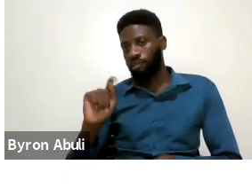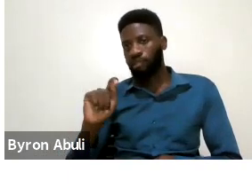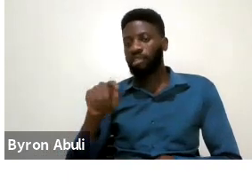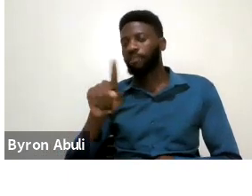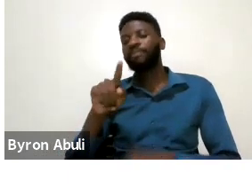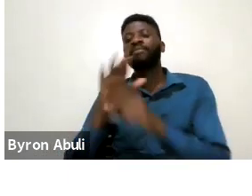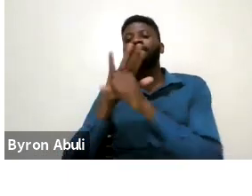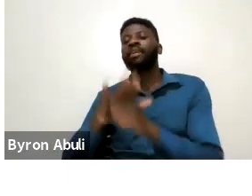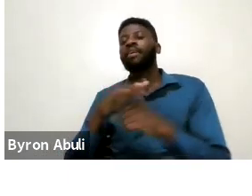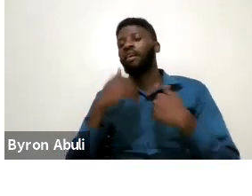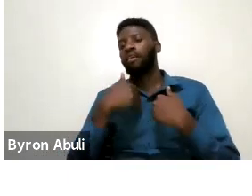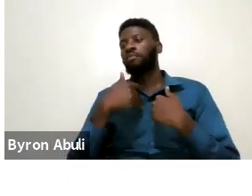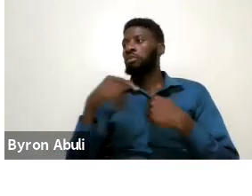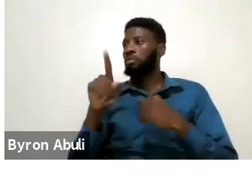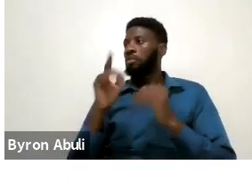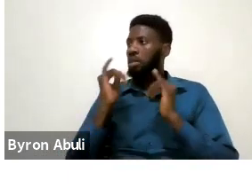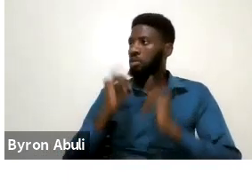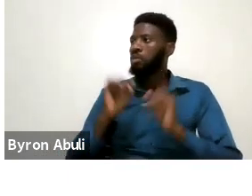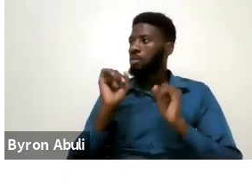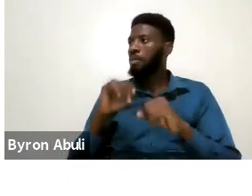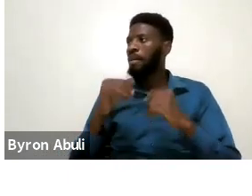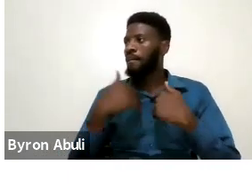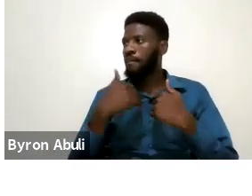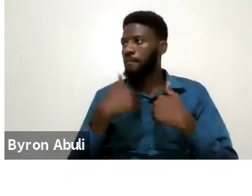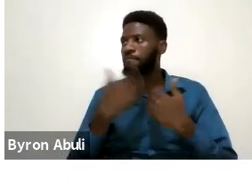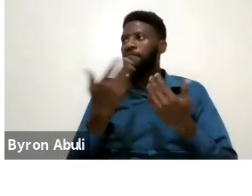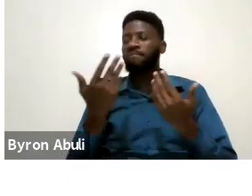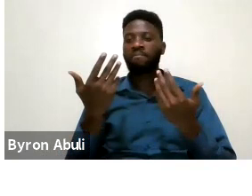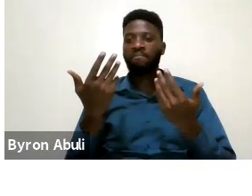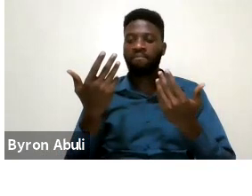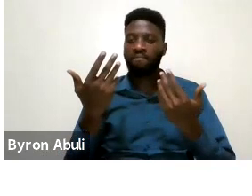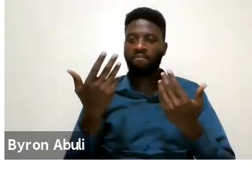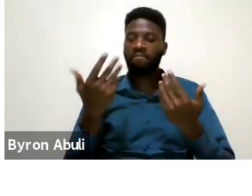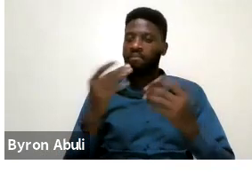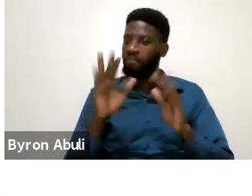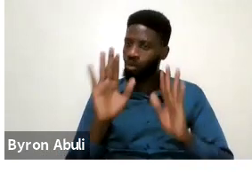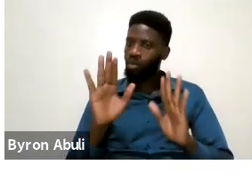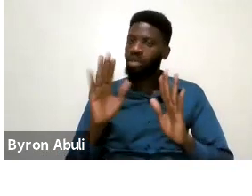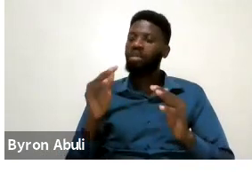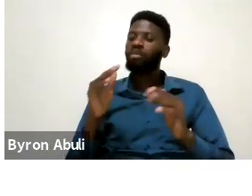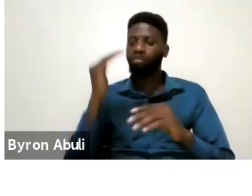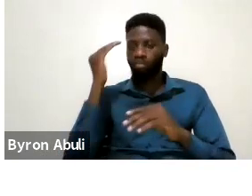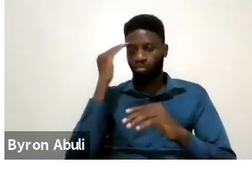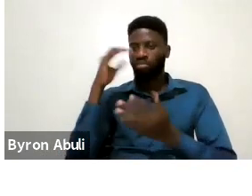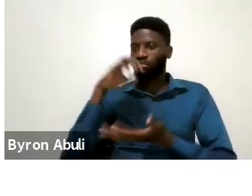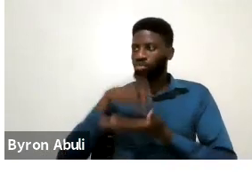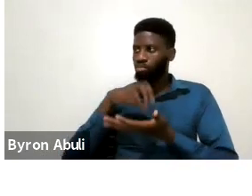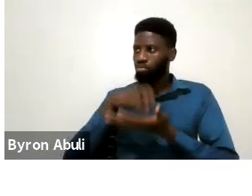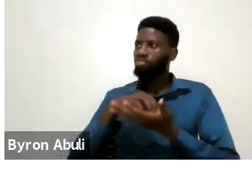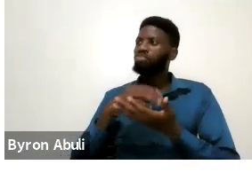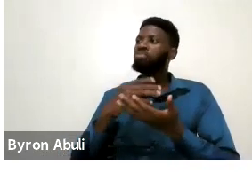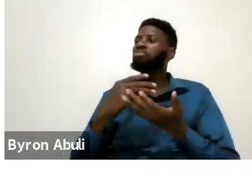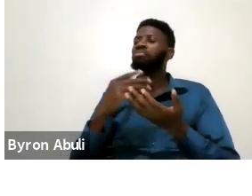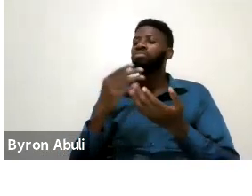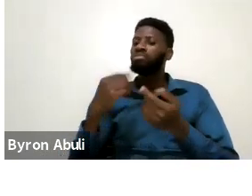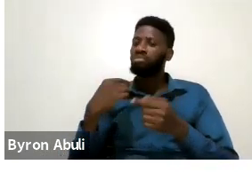individual in certain instances. And so it's important that you be alive of those situations, keep introspecting